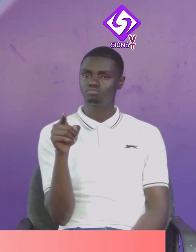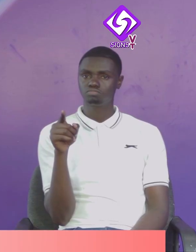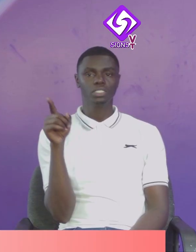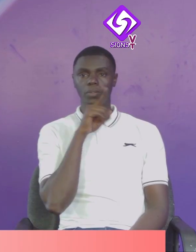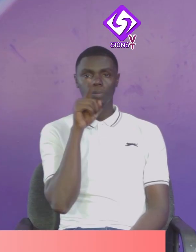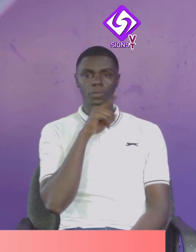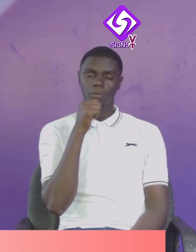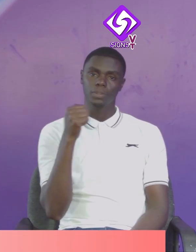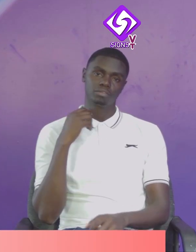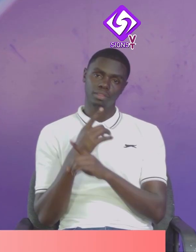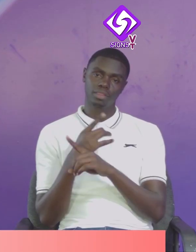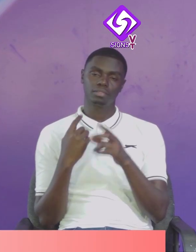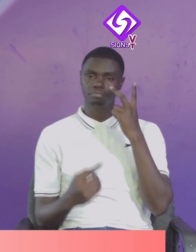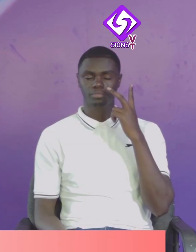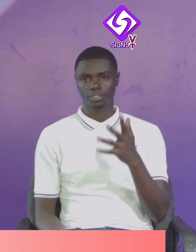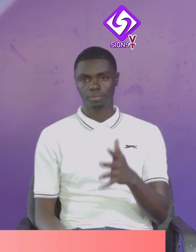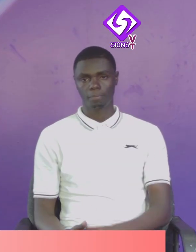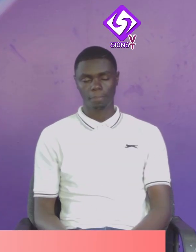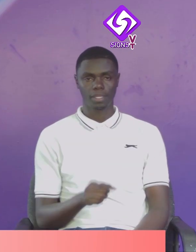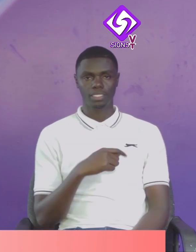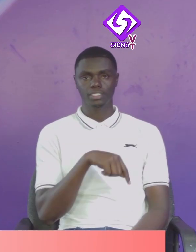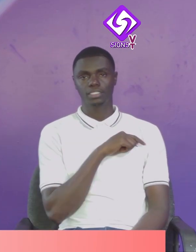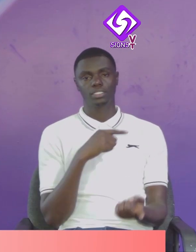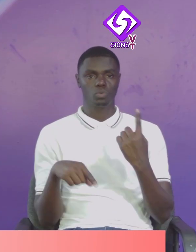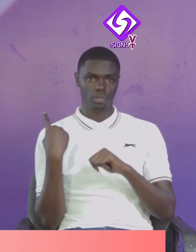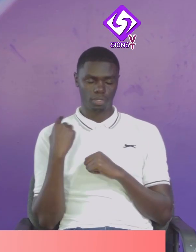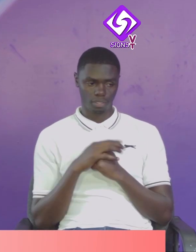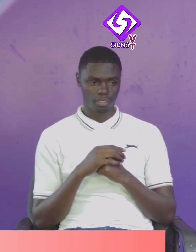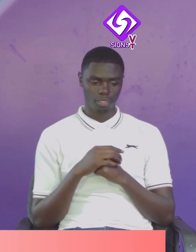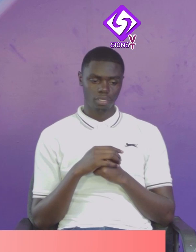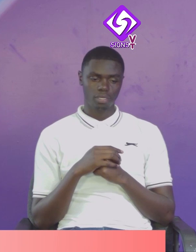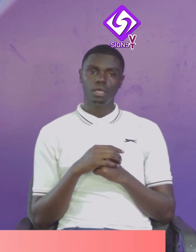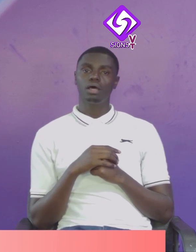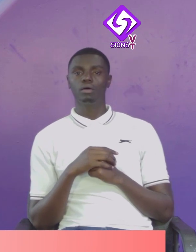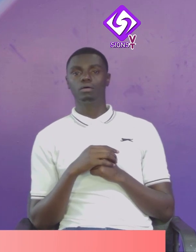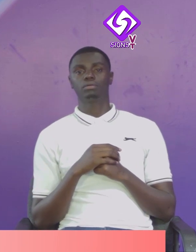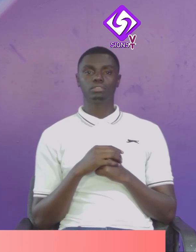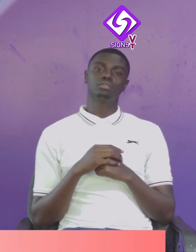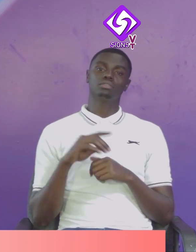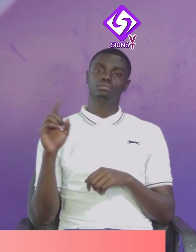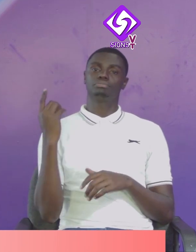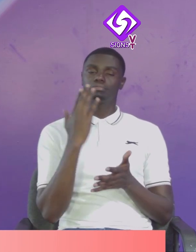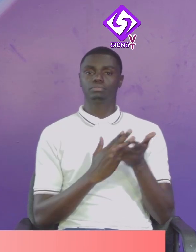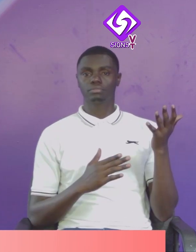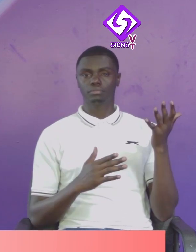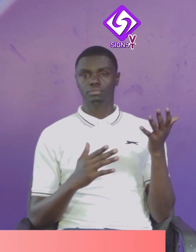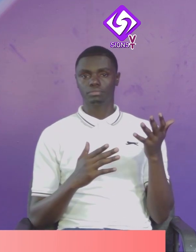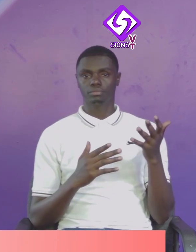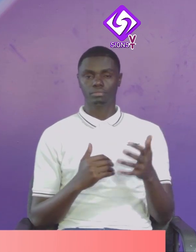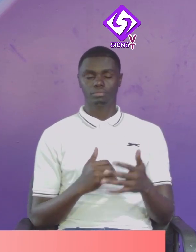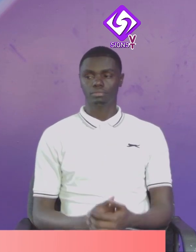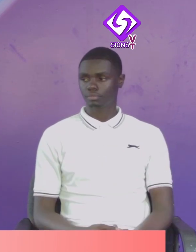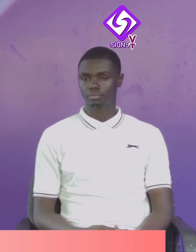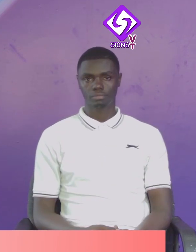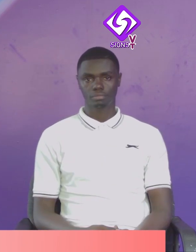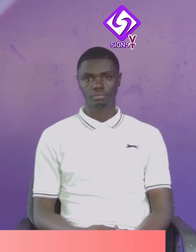side to face. How do you see this panning out? Spain will win it, especially in the first half. Yes. This one you have to tiki-taka,